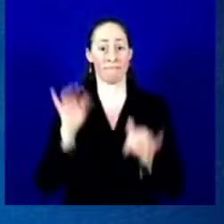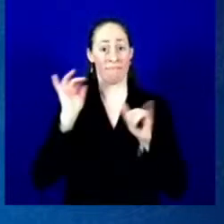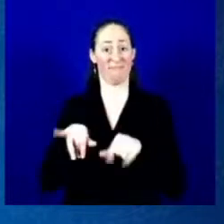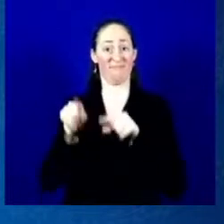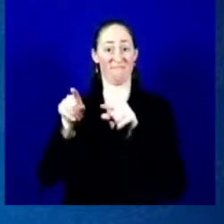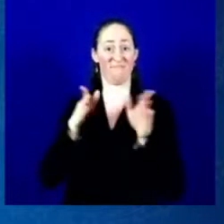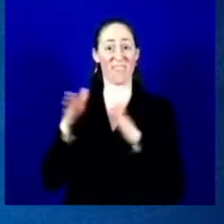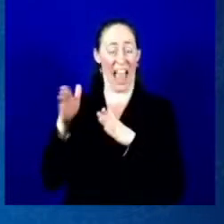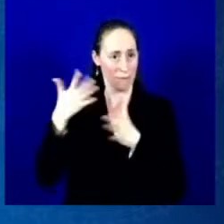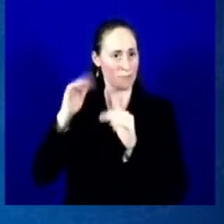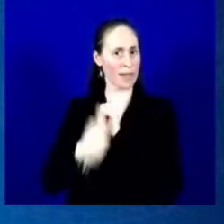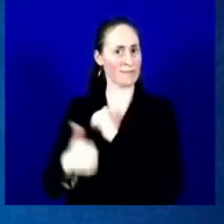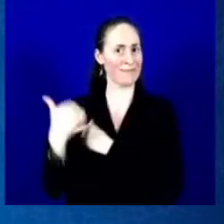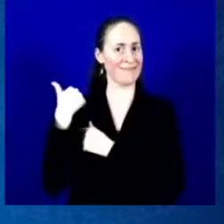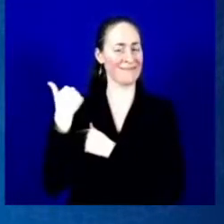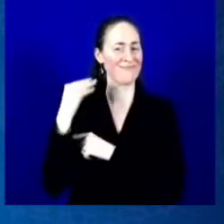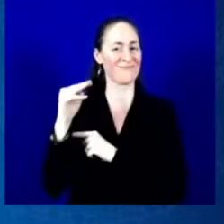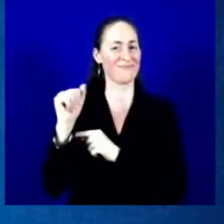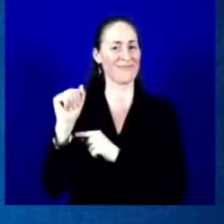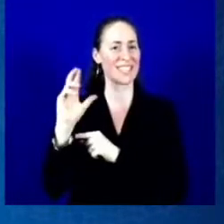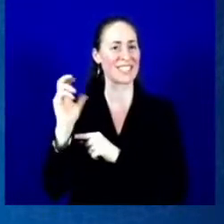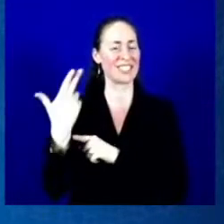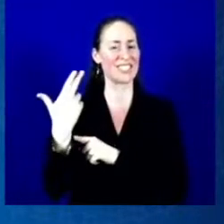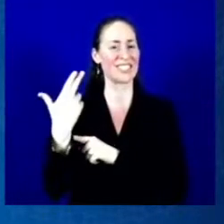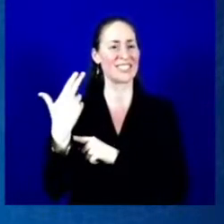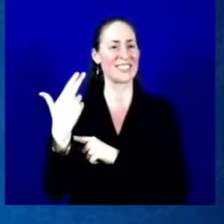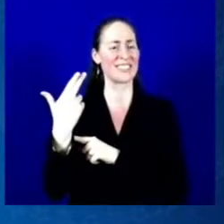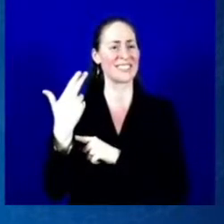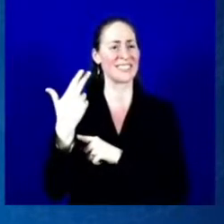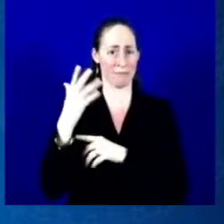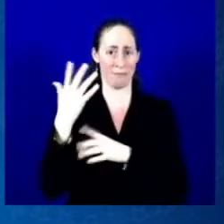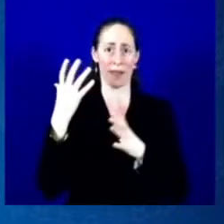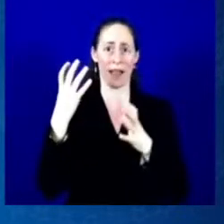tax credit at least through the end of 2025.